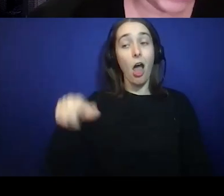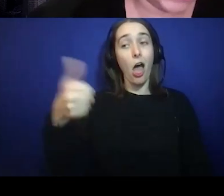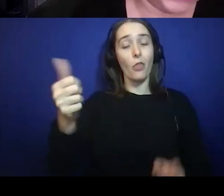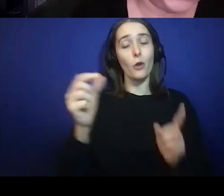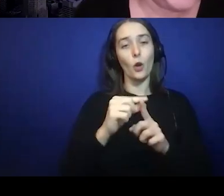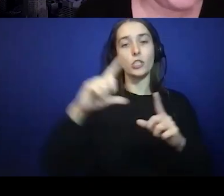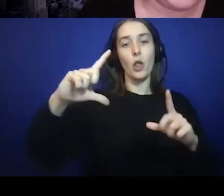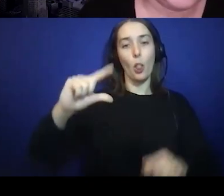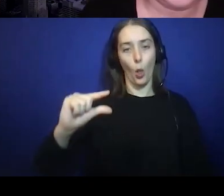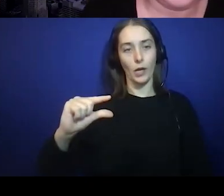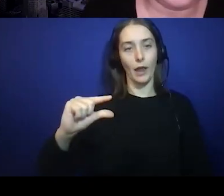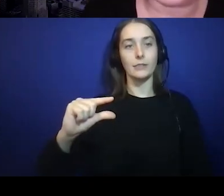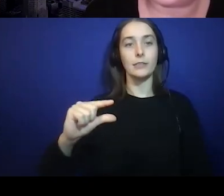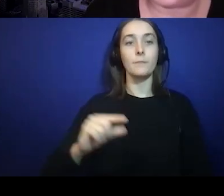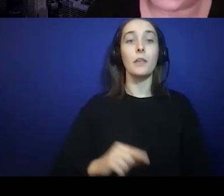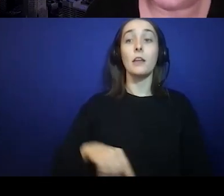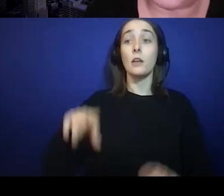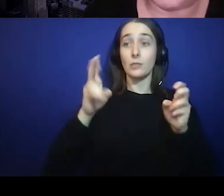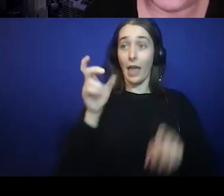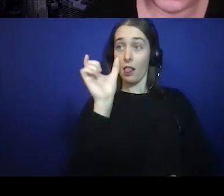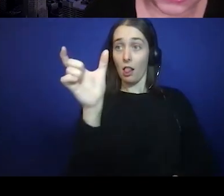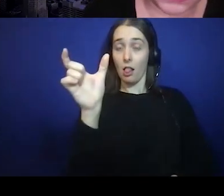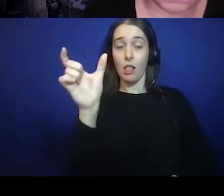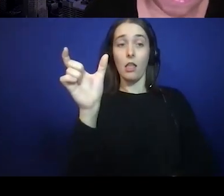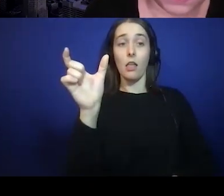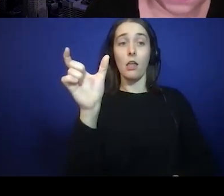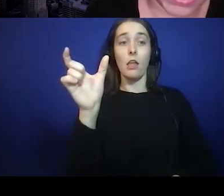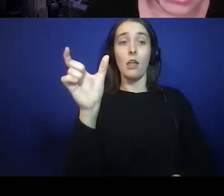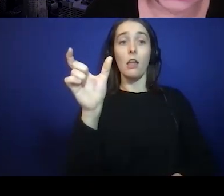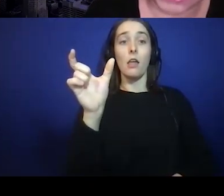After the title, you will insert the name of the